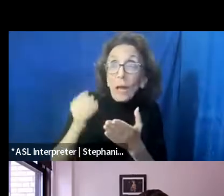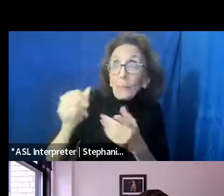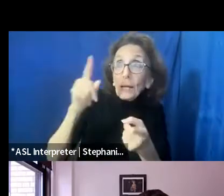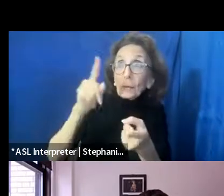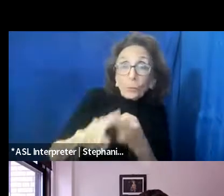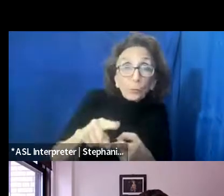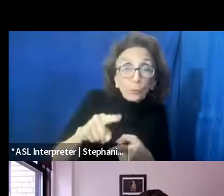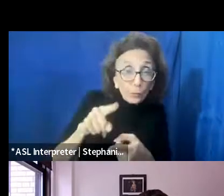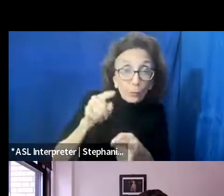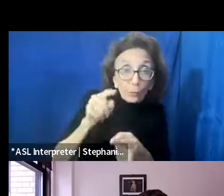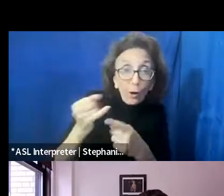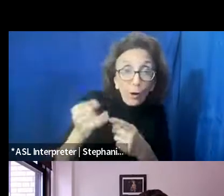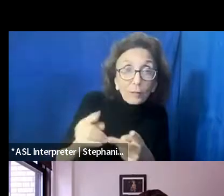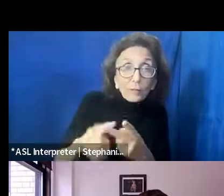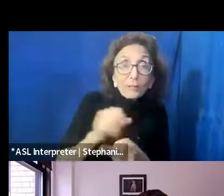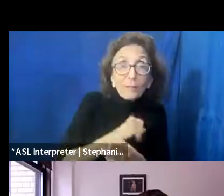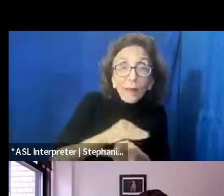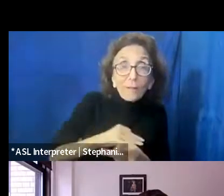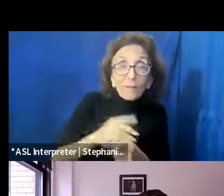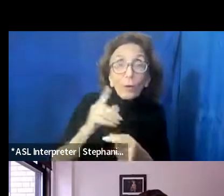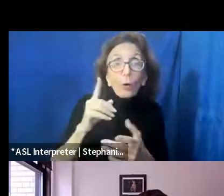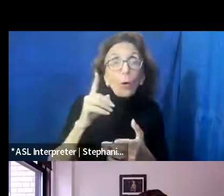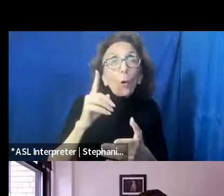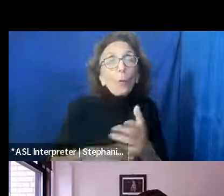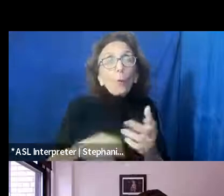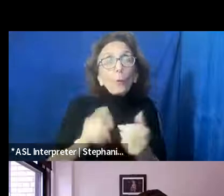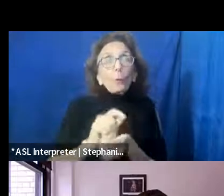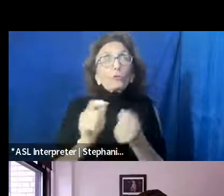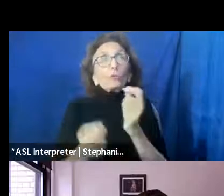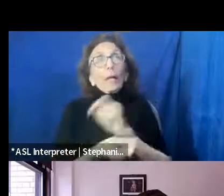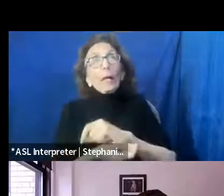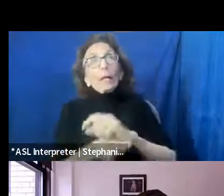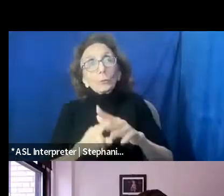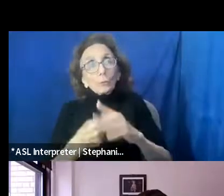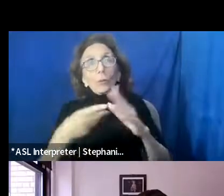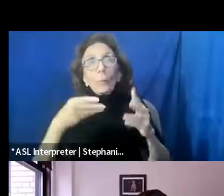we had better get used to paying people or whatever it might be.